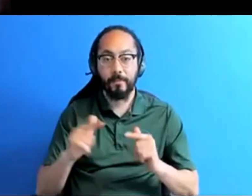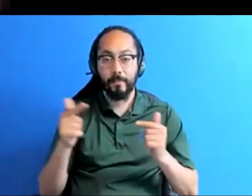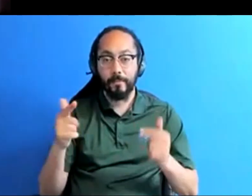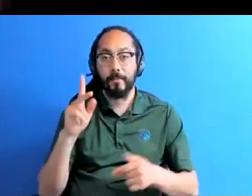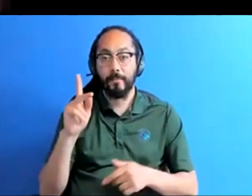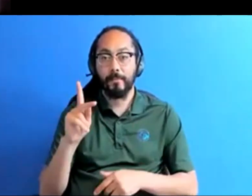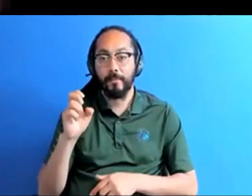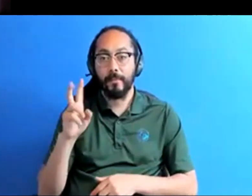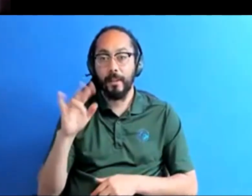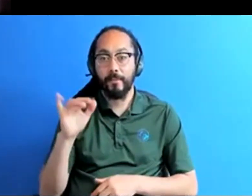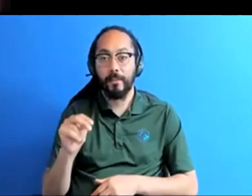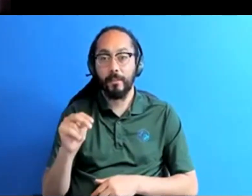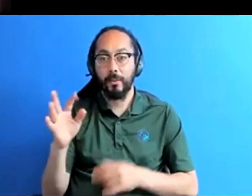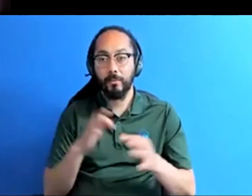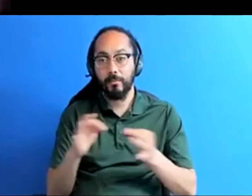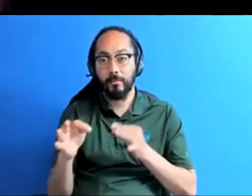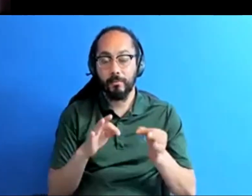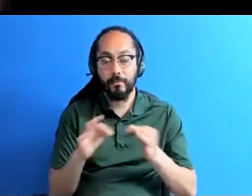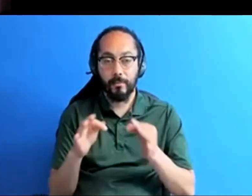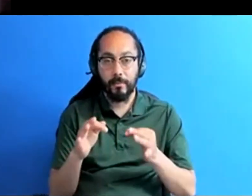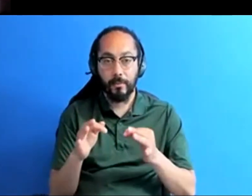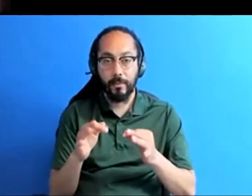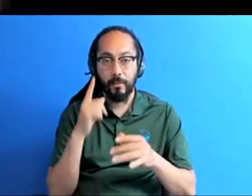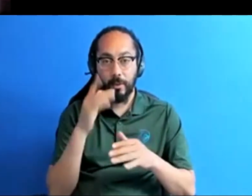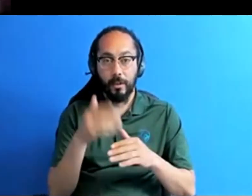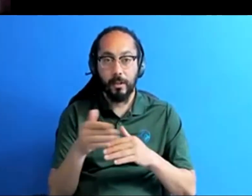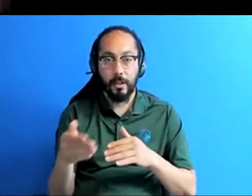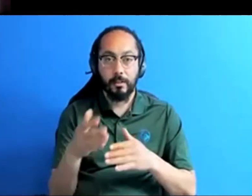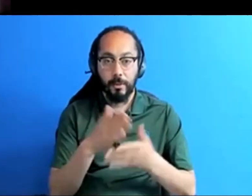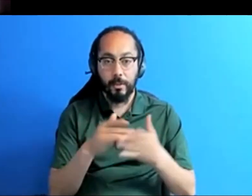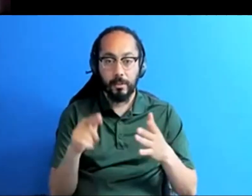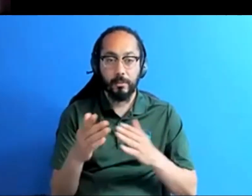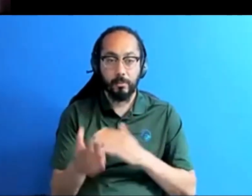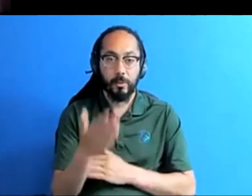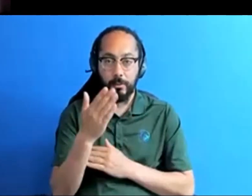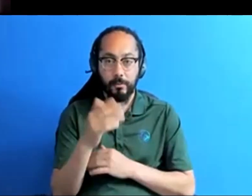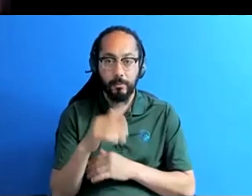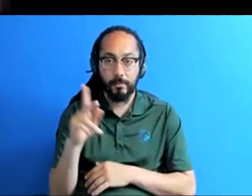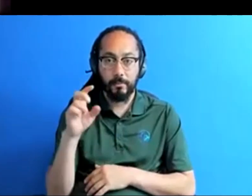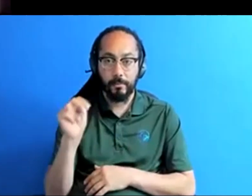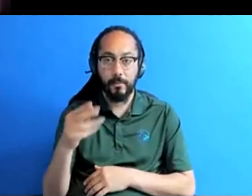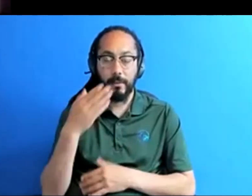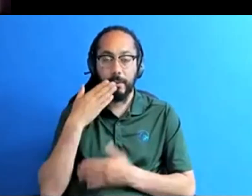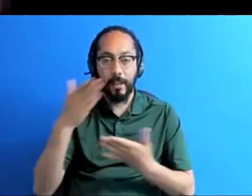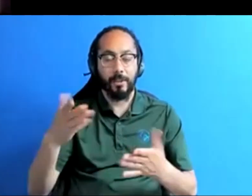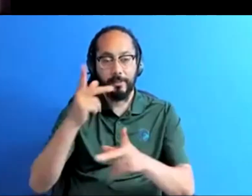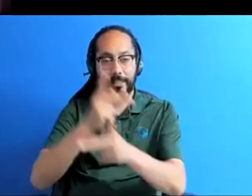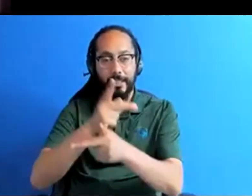through the next part of this morning. Kevin, over to you. Perry, everyone, take care.